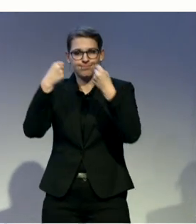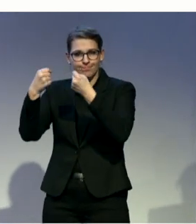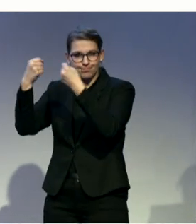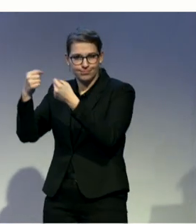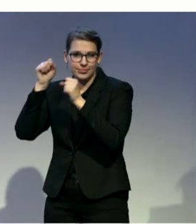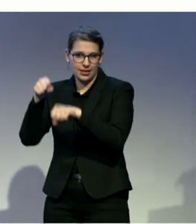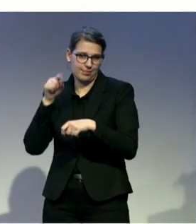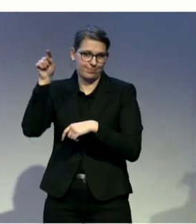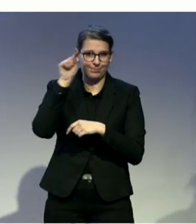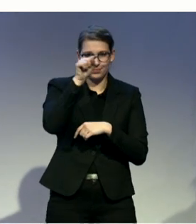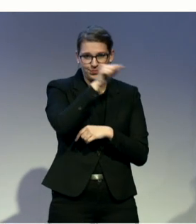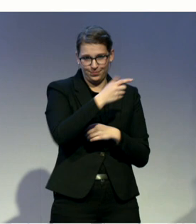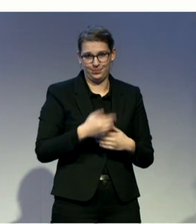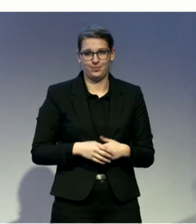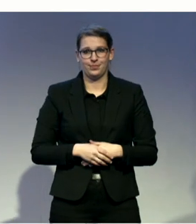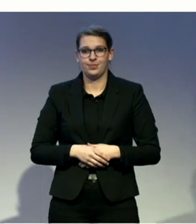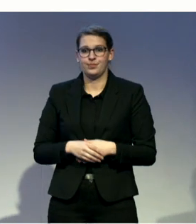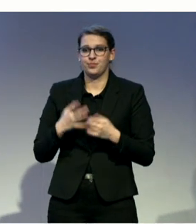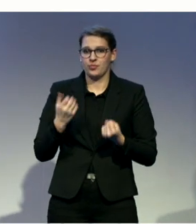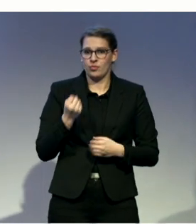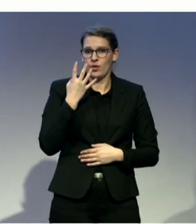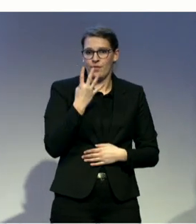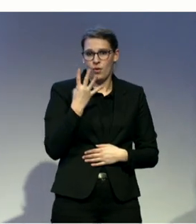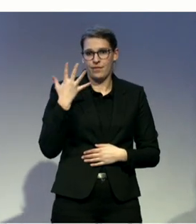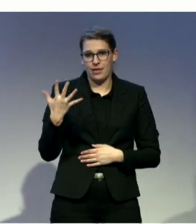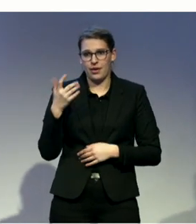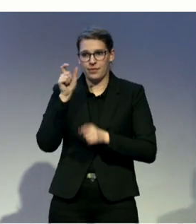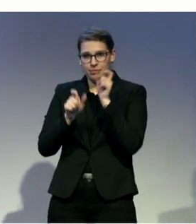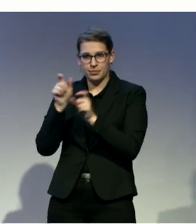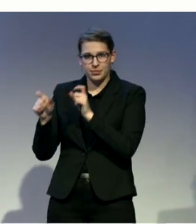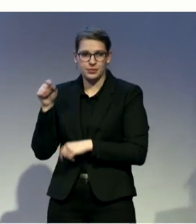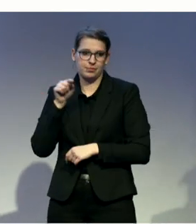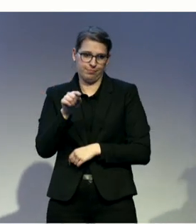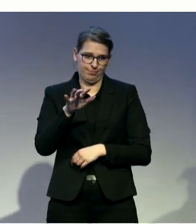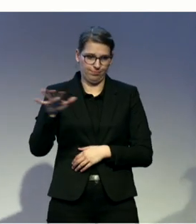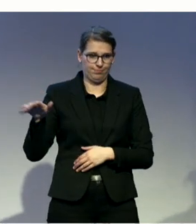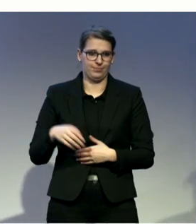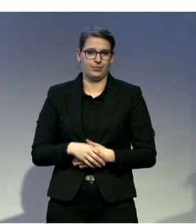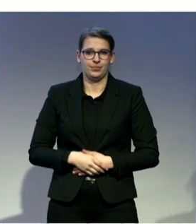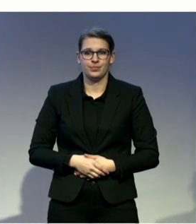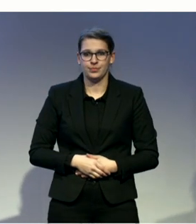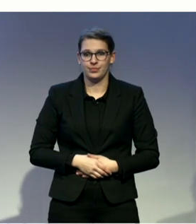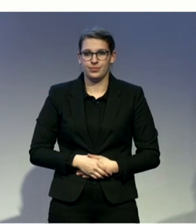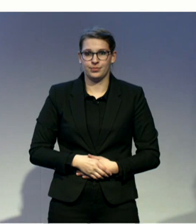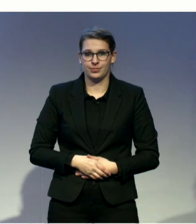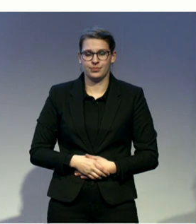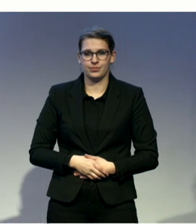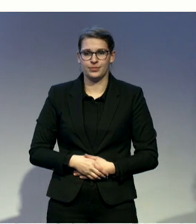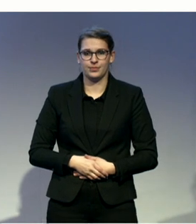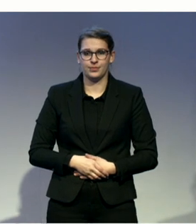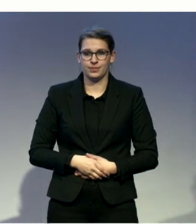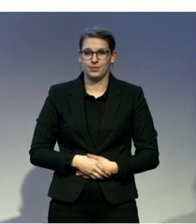the services. Also, we have a model of owning some of the locations,